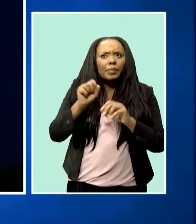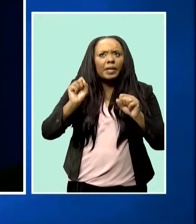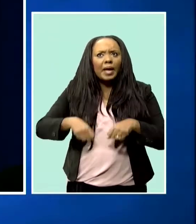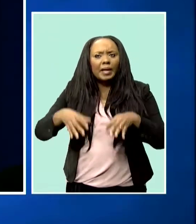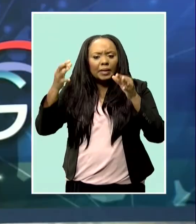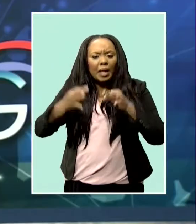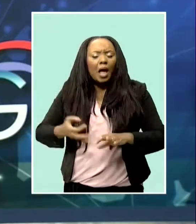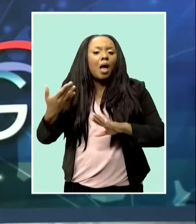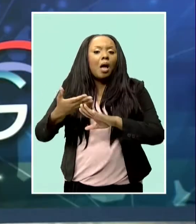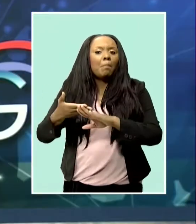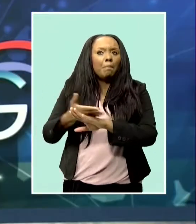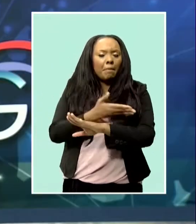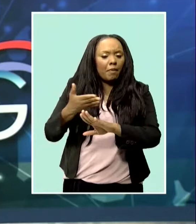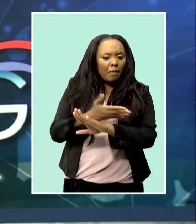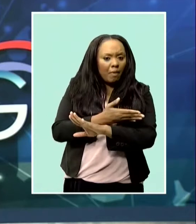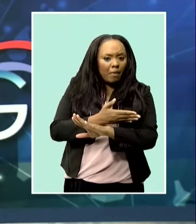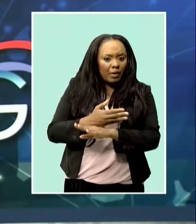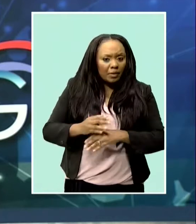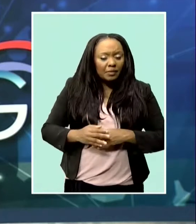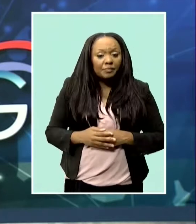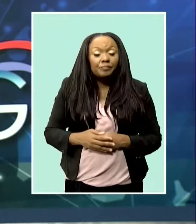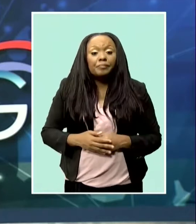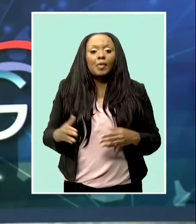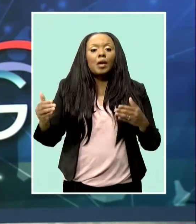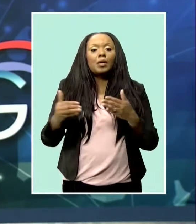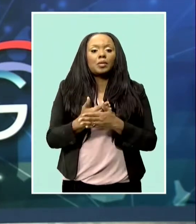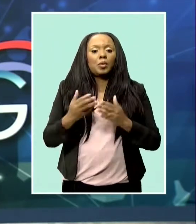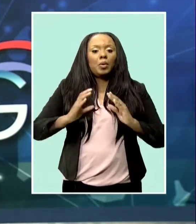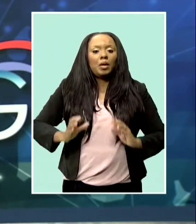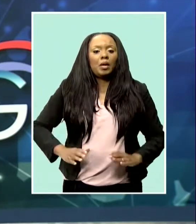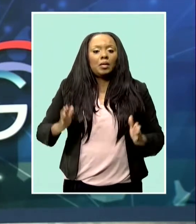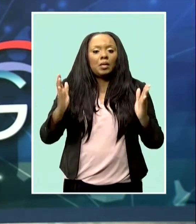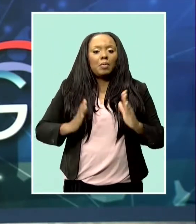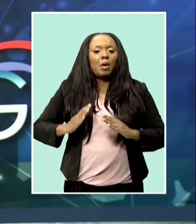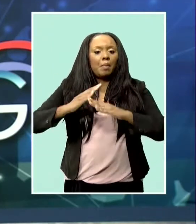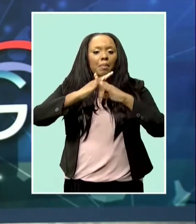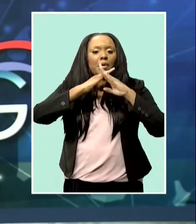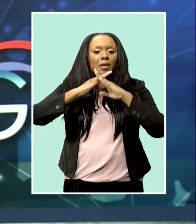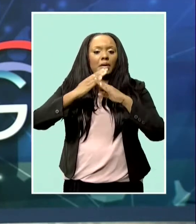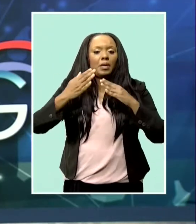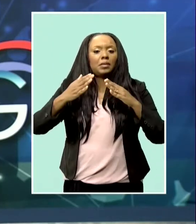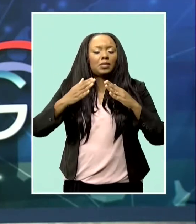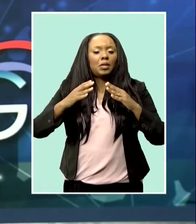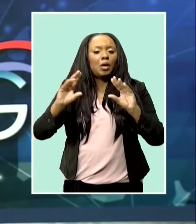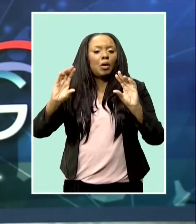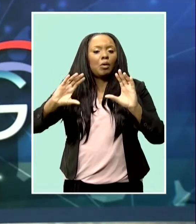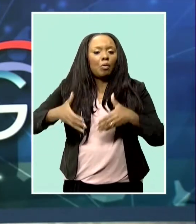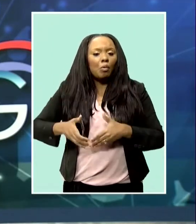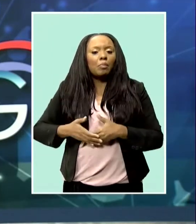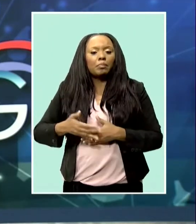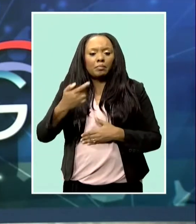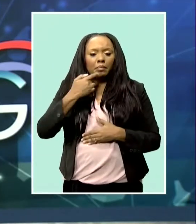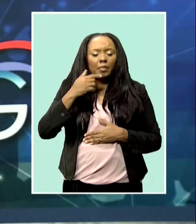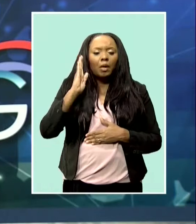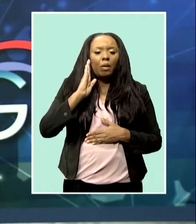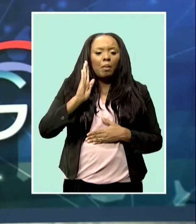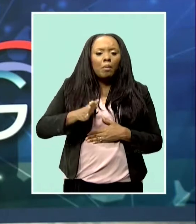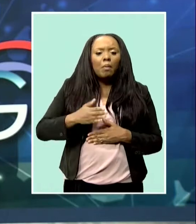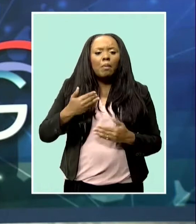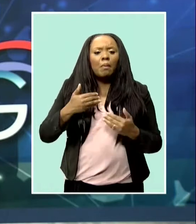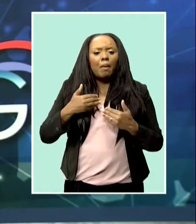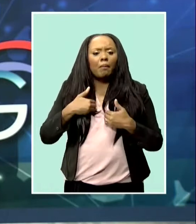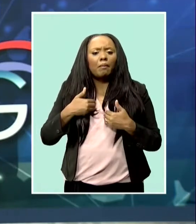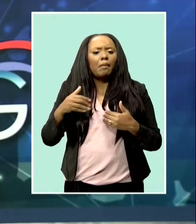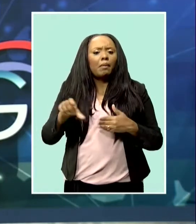Commission. A new consumer protection body, the Barbados Consumer Empowerment Network, says there must be an alternative